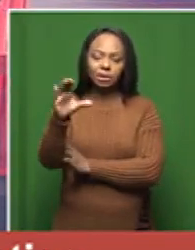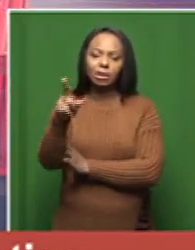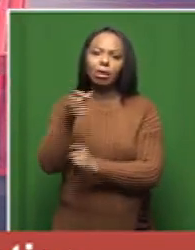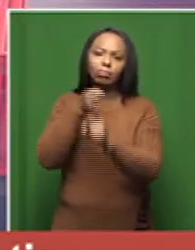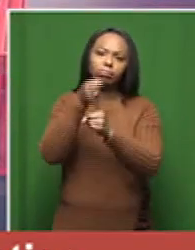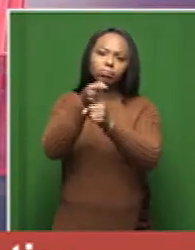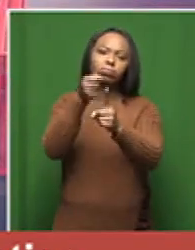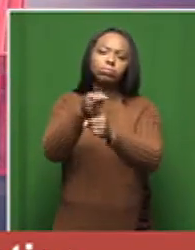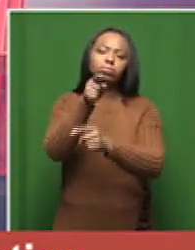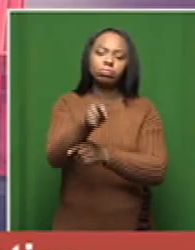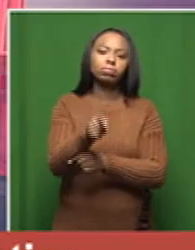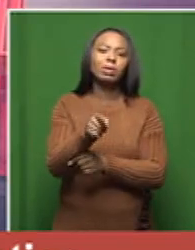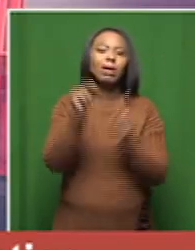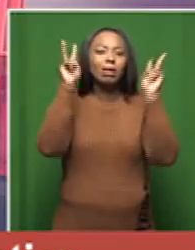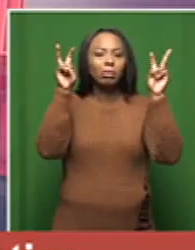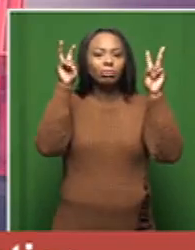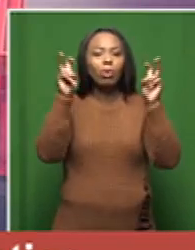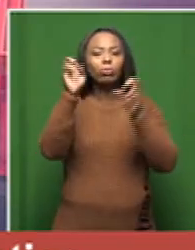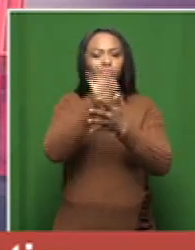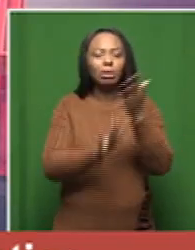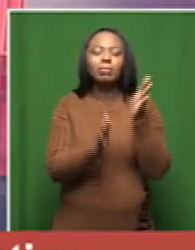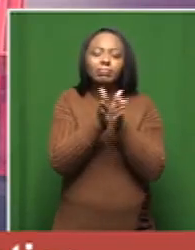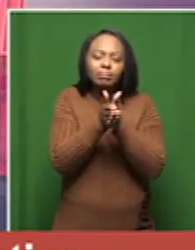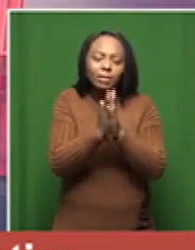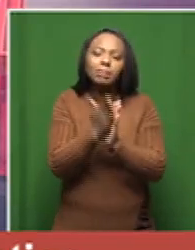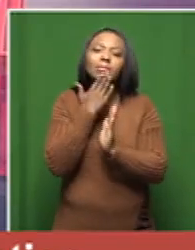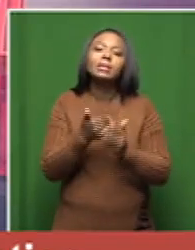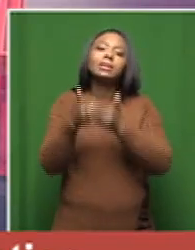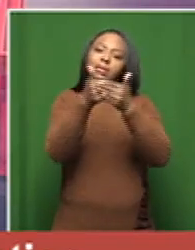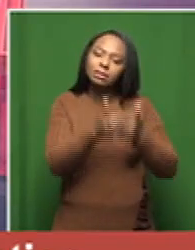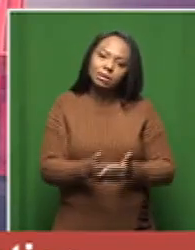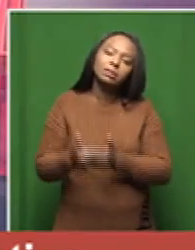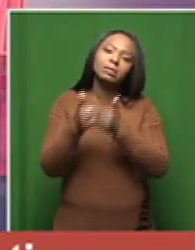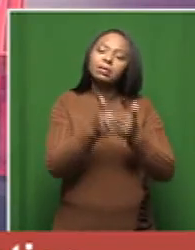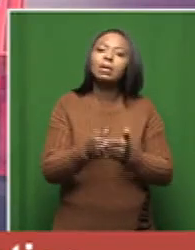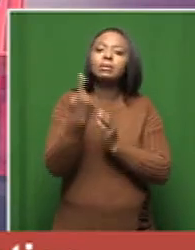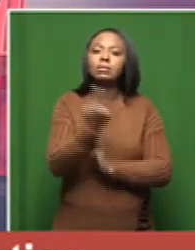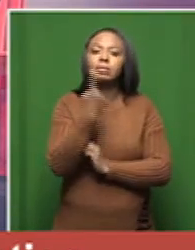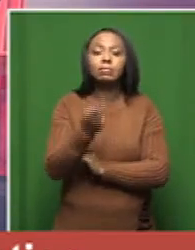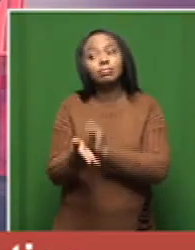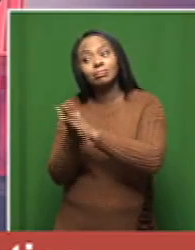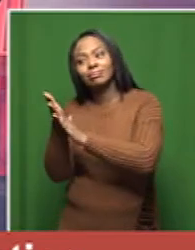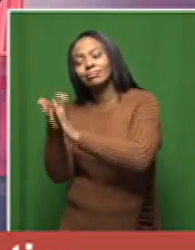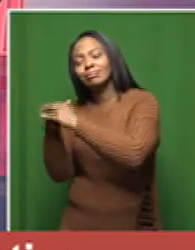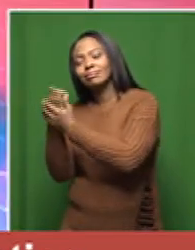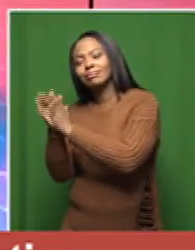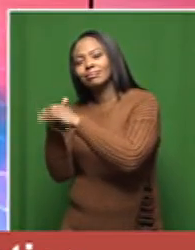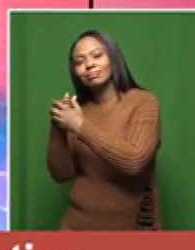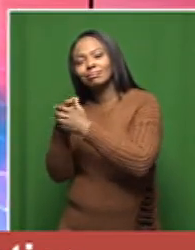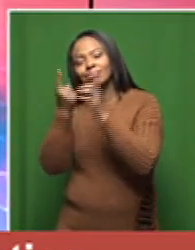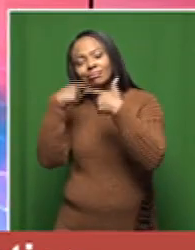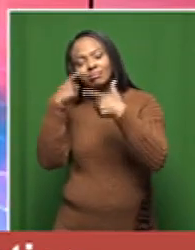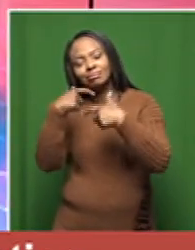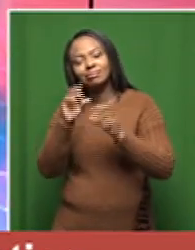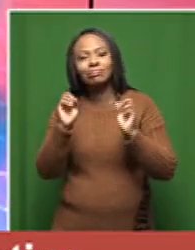push this narrative of please take care. All right, so go and wash your hands. Thanks. All